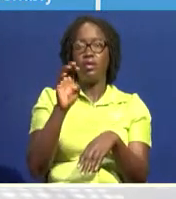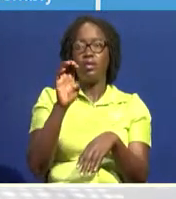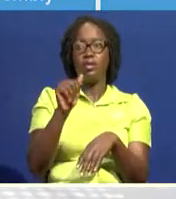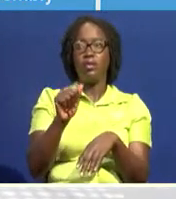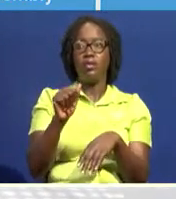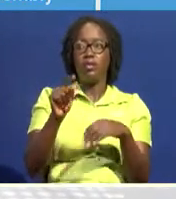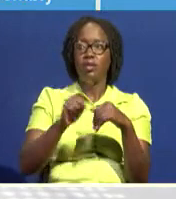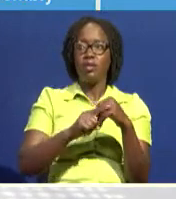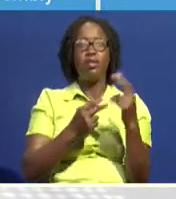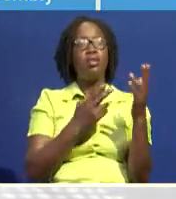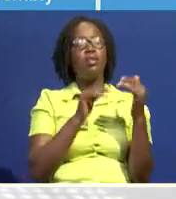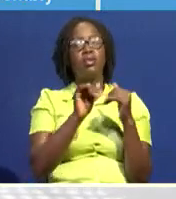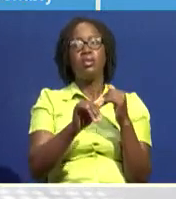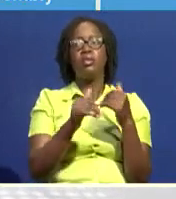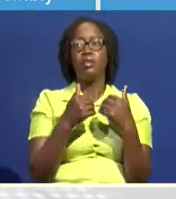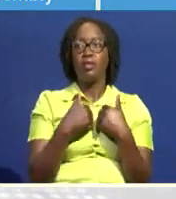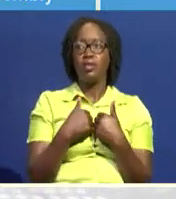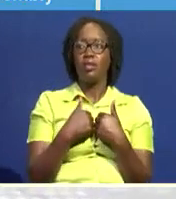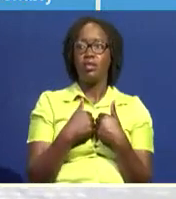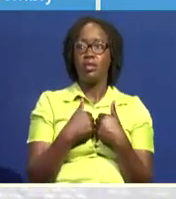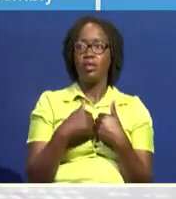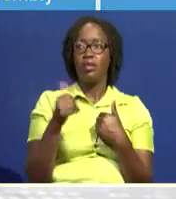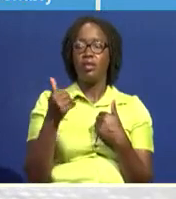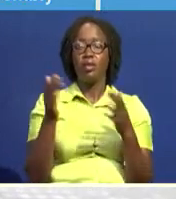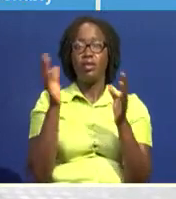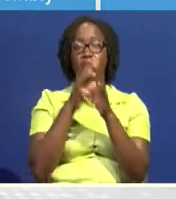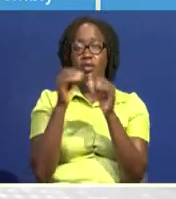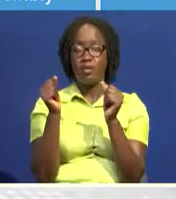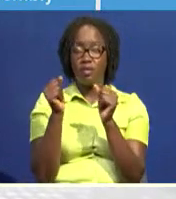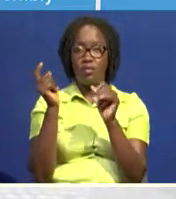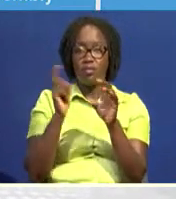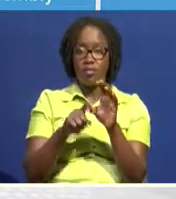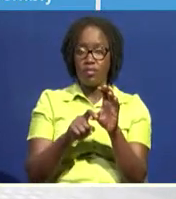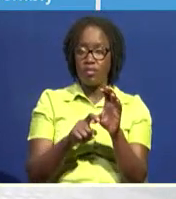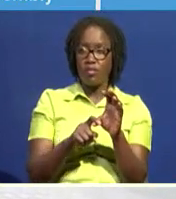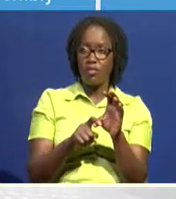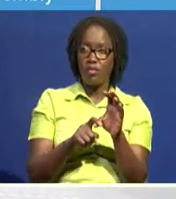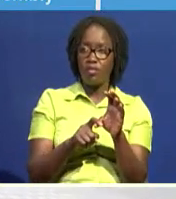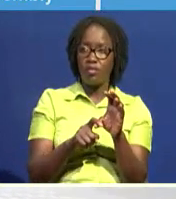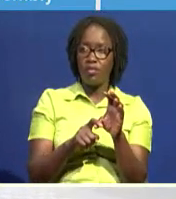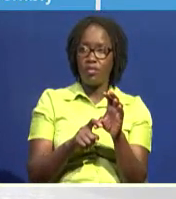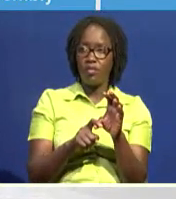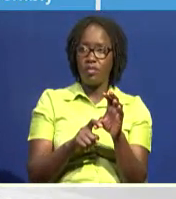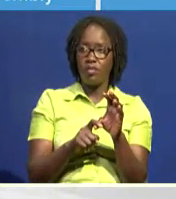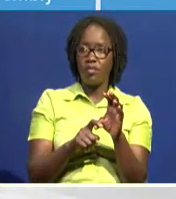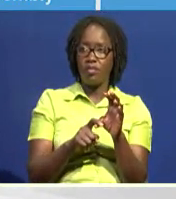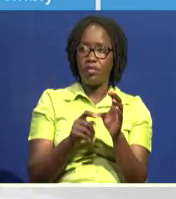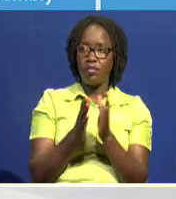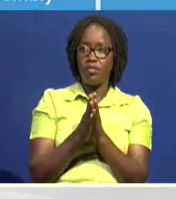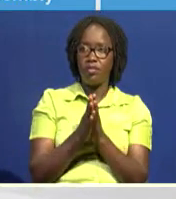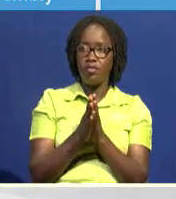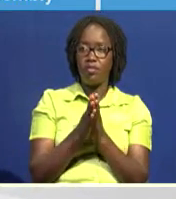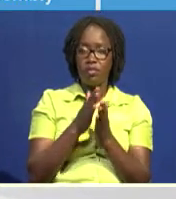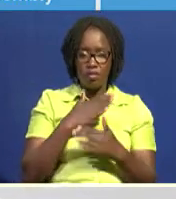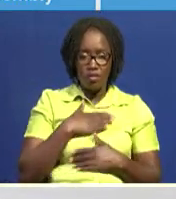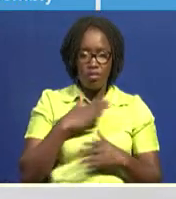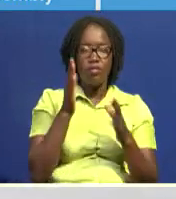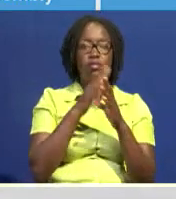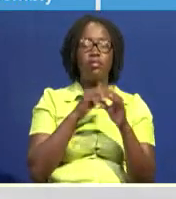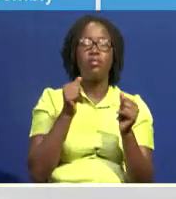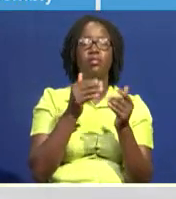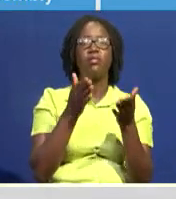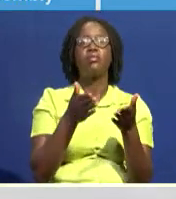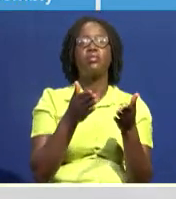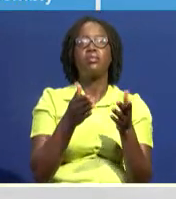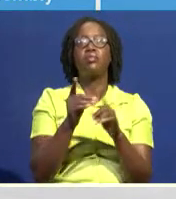and we are hoping that we will have other heads of state joining in, and His Excellency the President will be